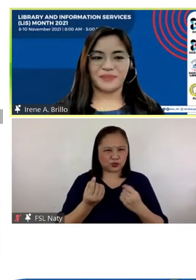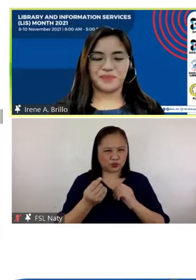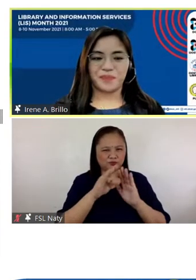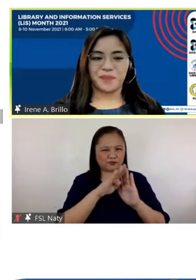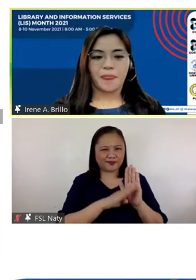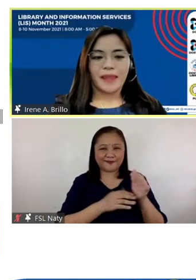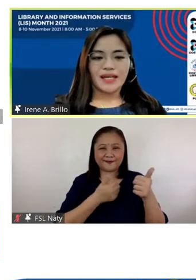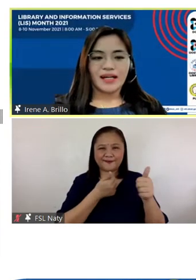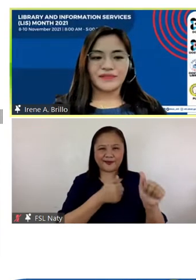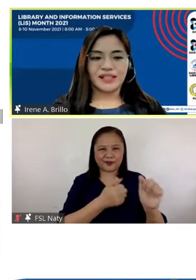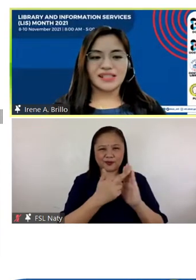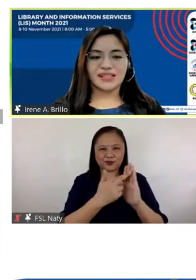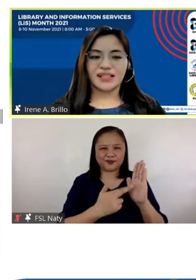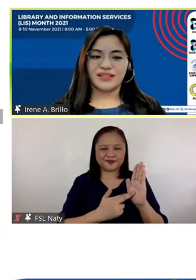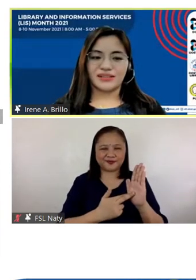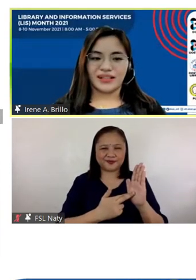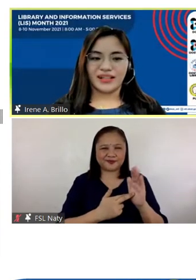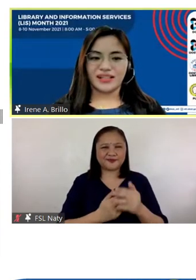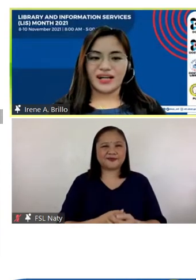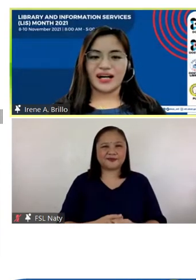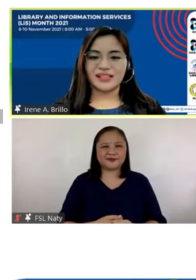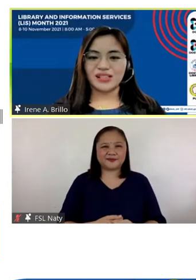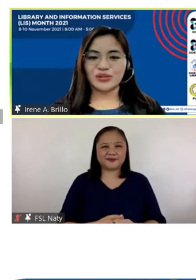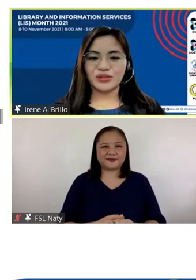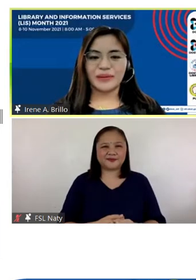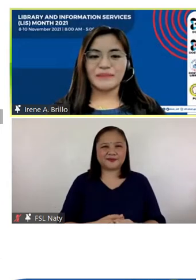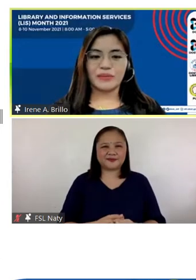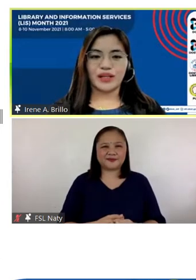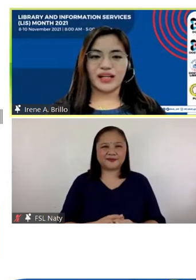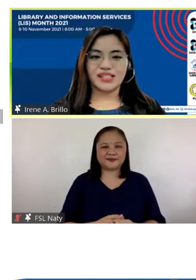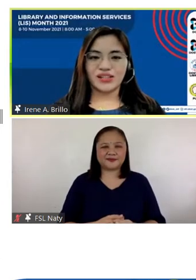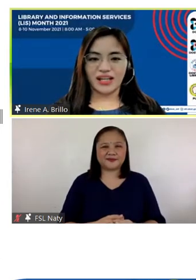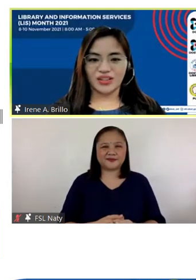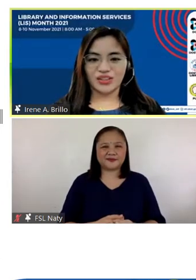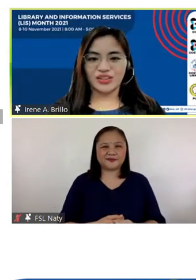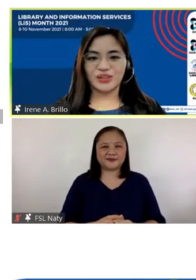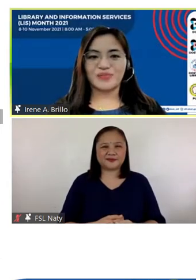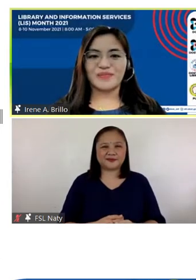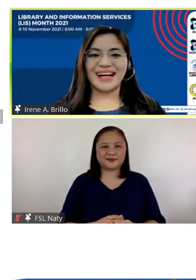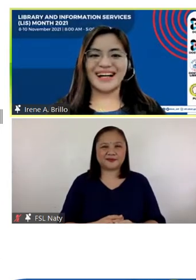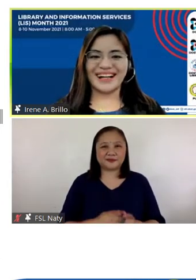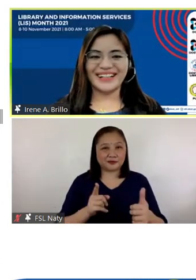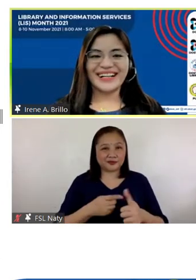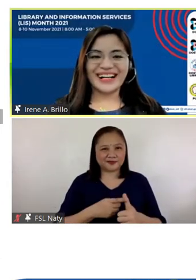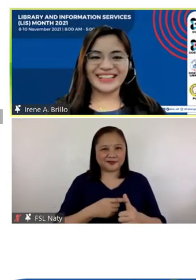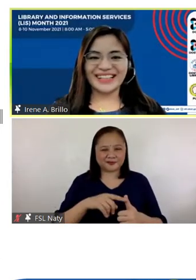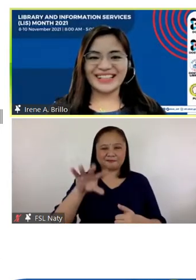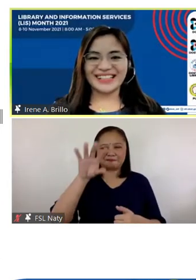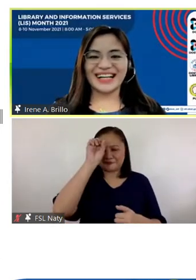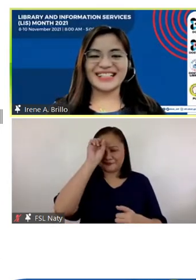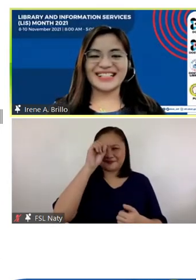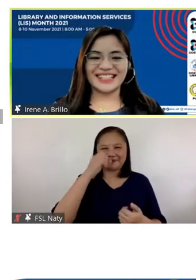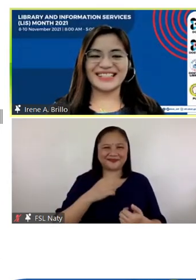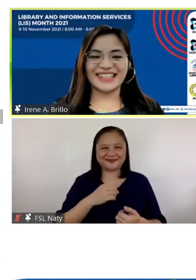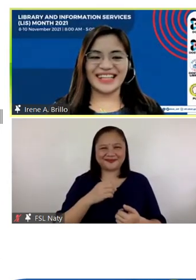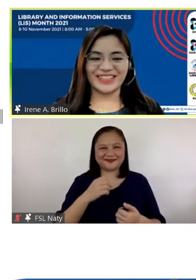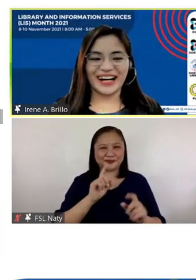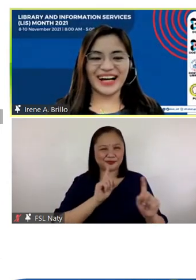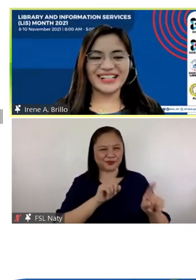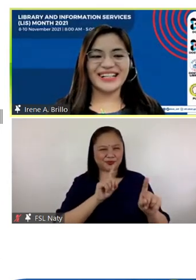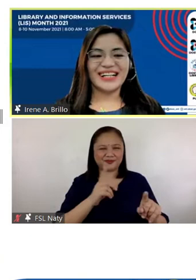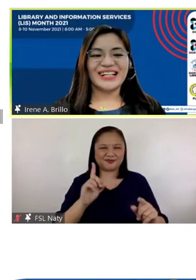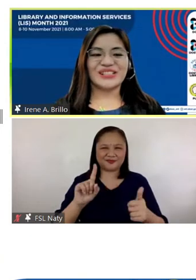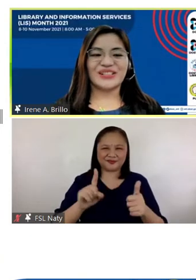rules. First, okay, siguro na-memorize nyo na ito, no, yung mga attendees natin since